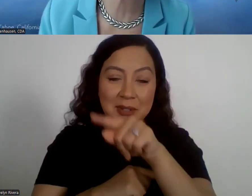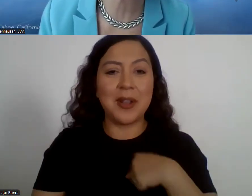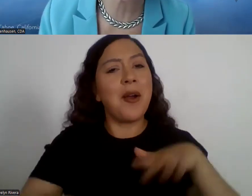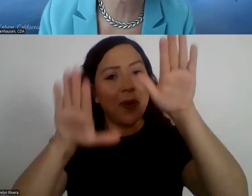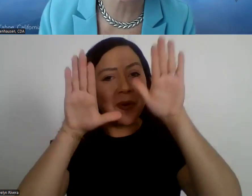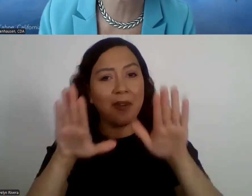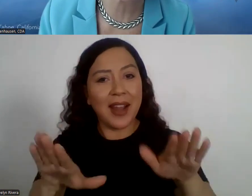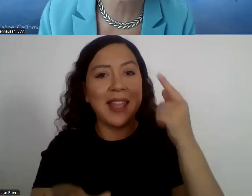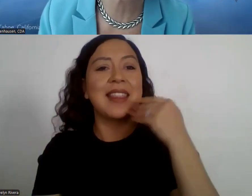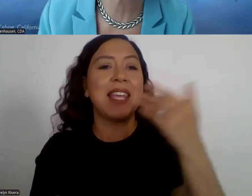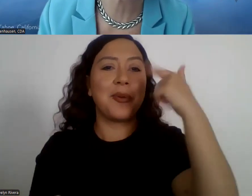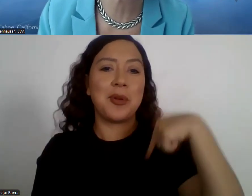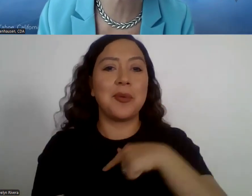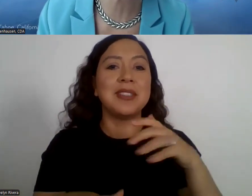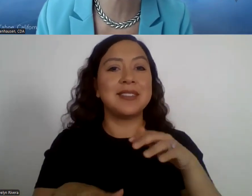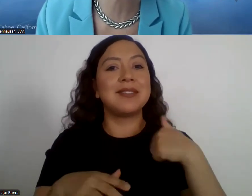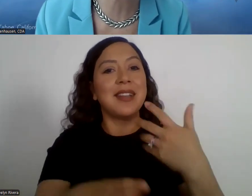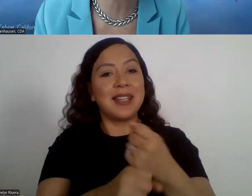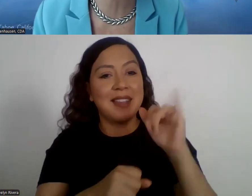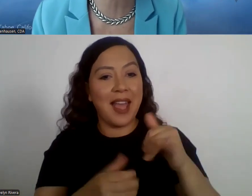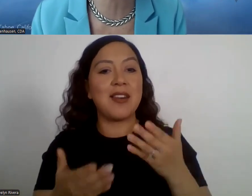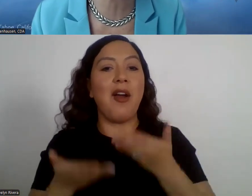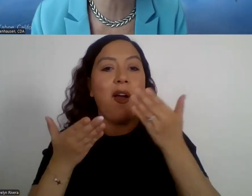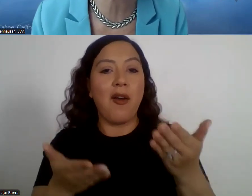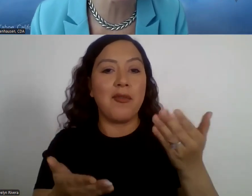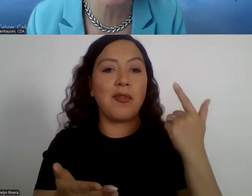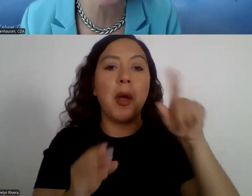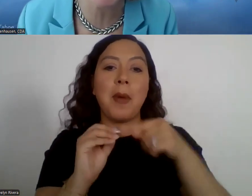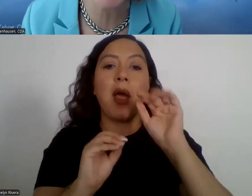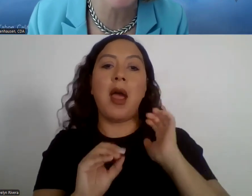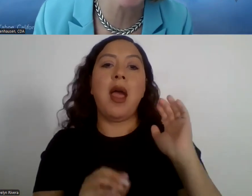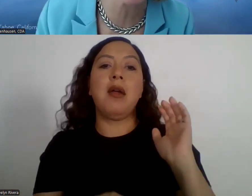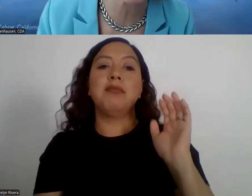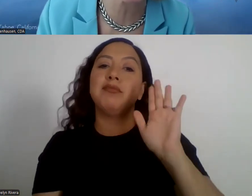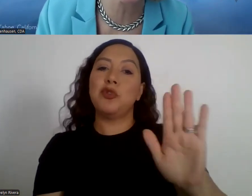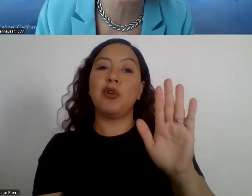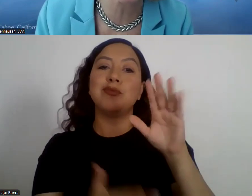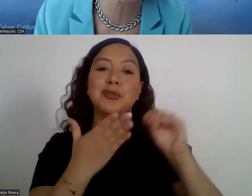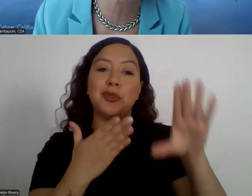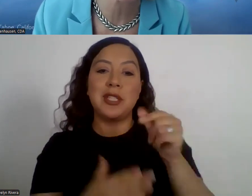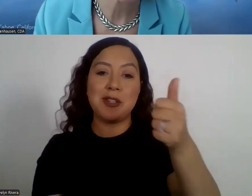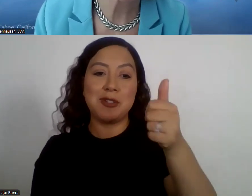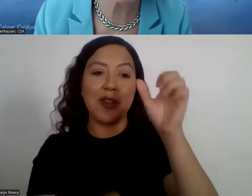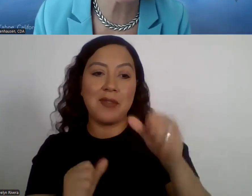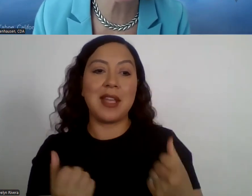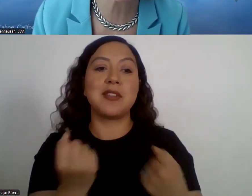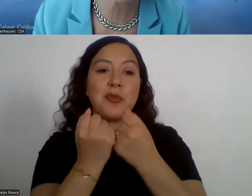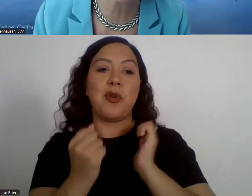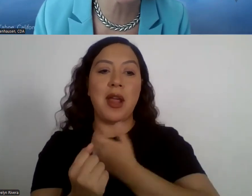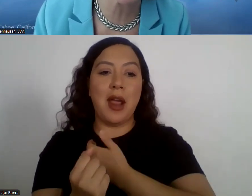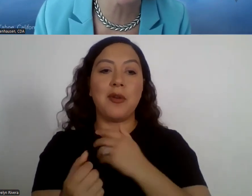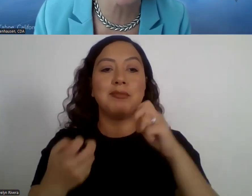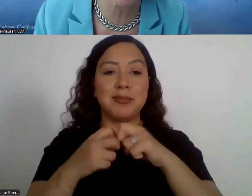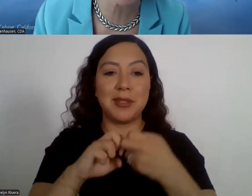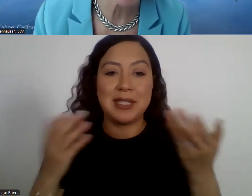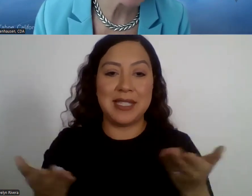will take you up on that offer about how you and your students can support these issues in this committee. So thank you for being here. Denny and then